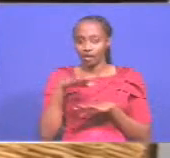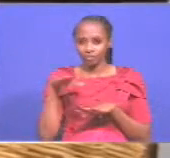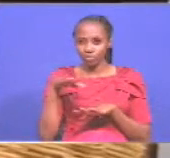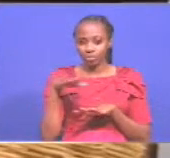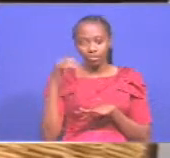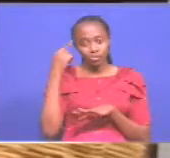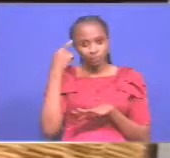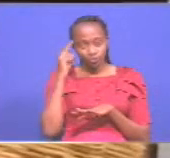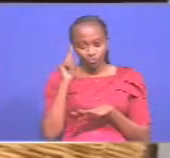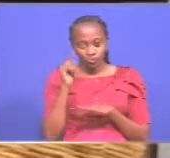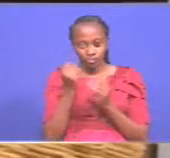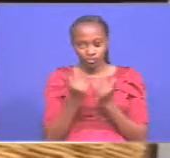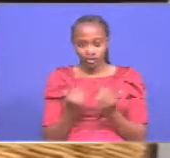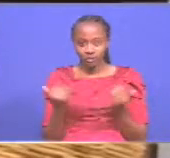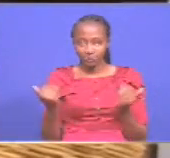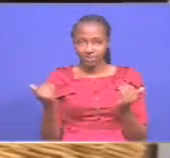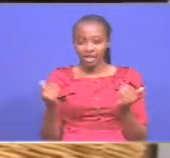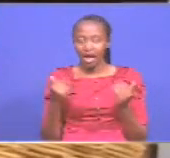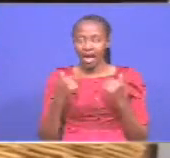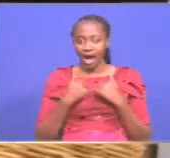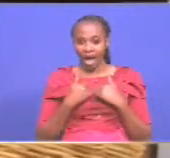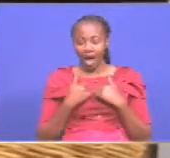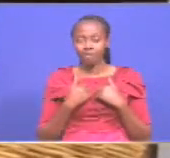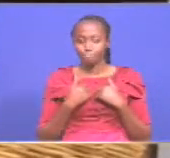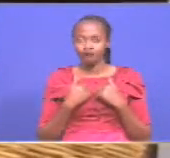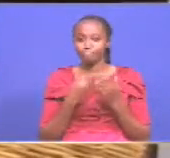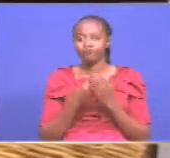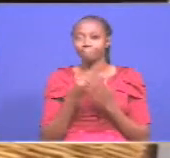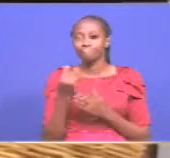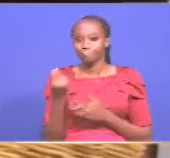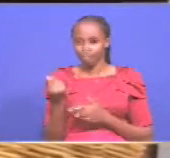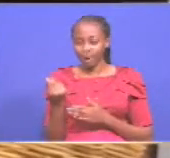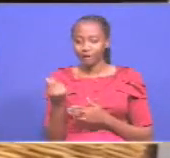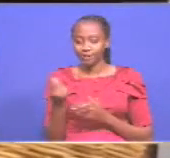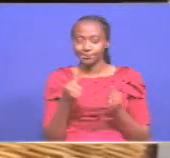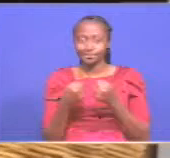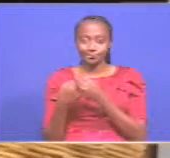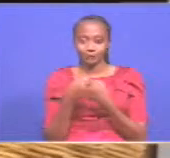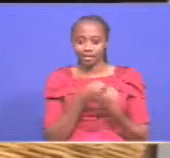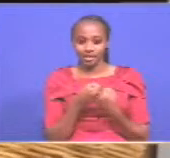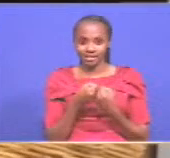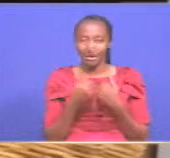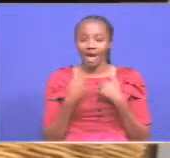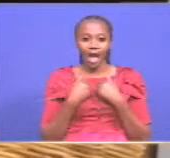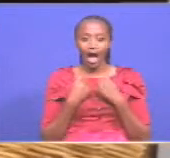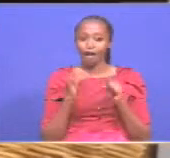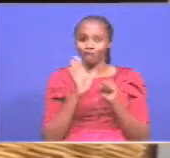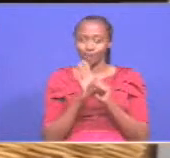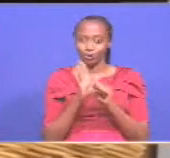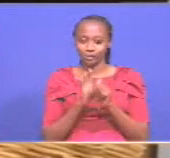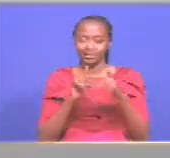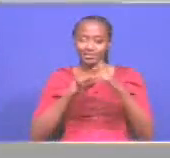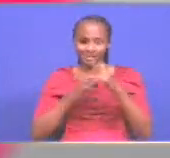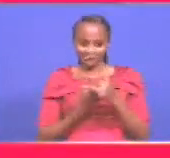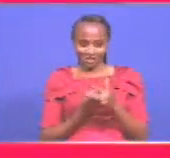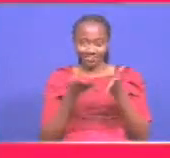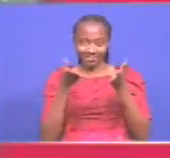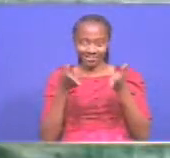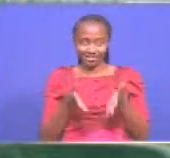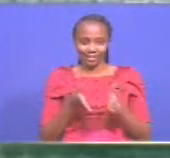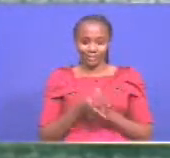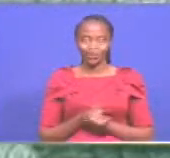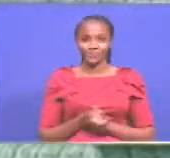equally facing financial challenges. We have a lot lined up for you, so let's get started. 'Cause